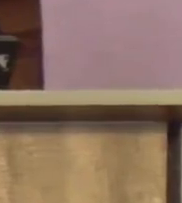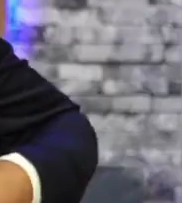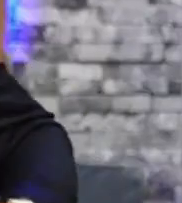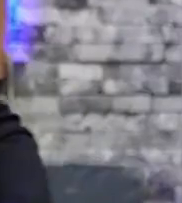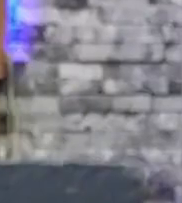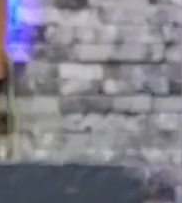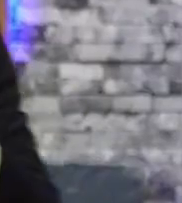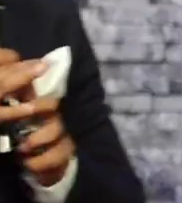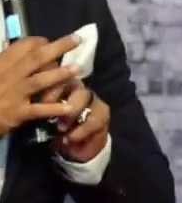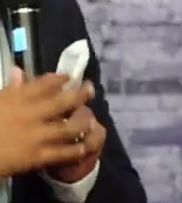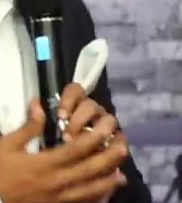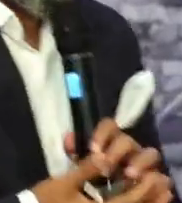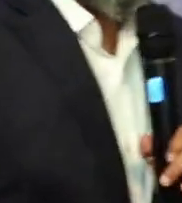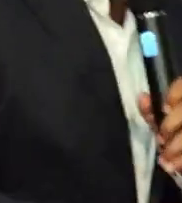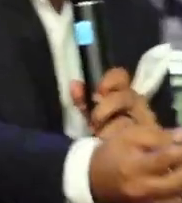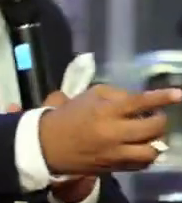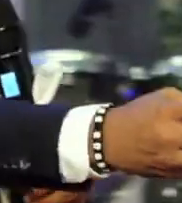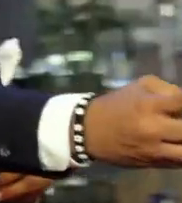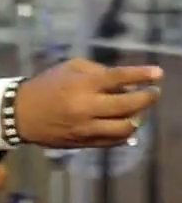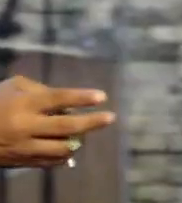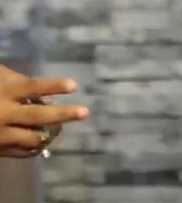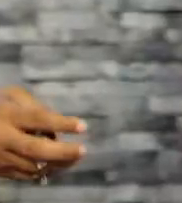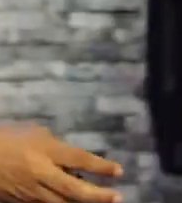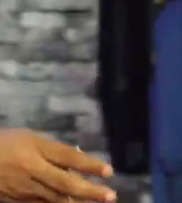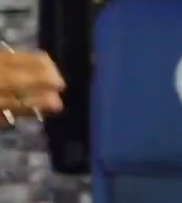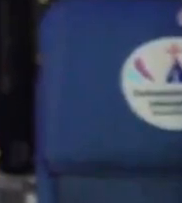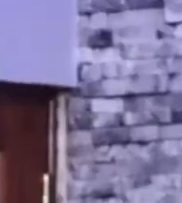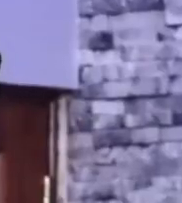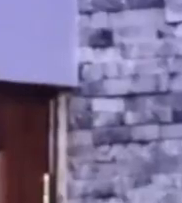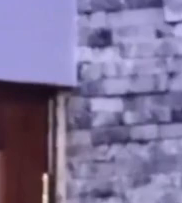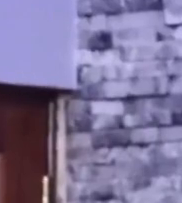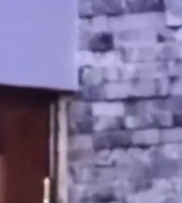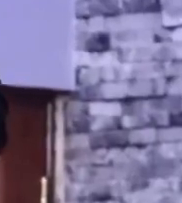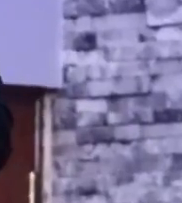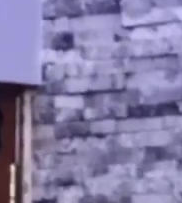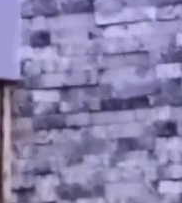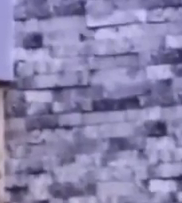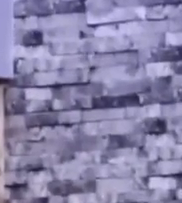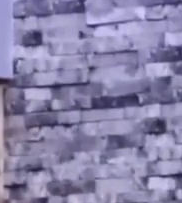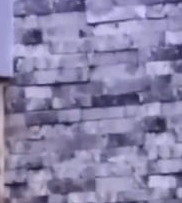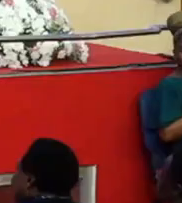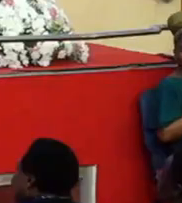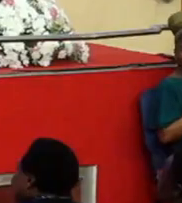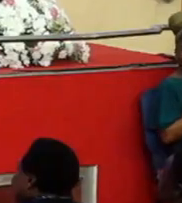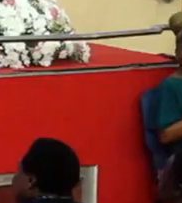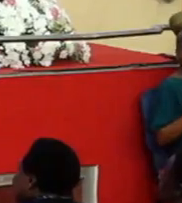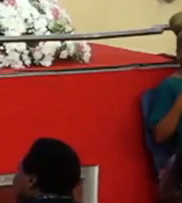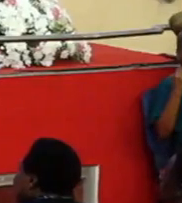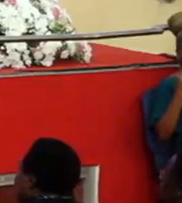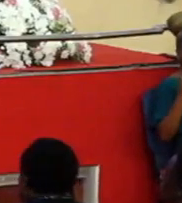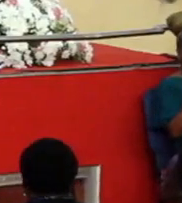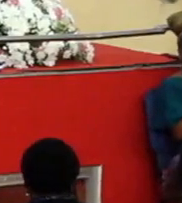kazi. Sorry, I just need you quickly. Samahani. Can you just go to my car? Enda kwa gari langu.